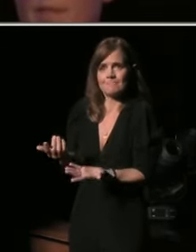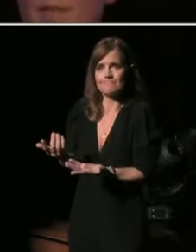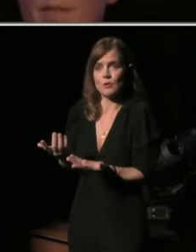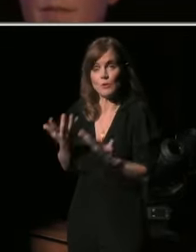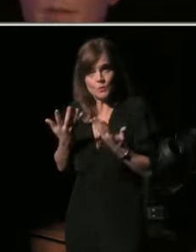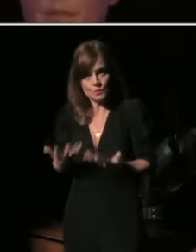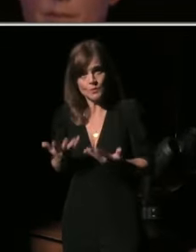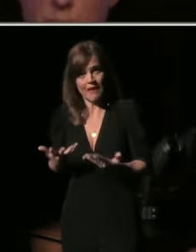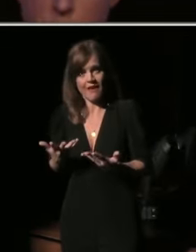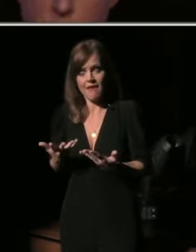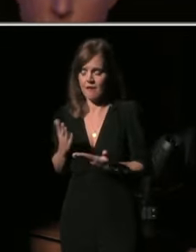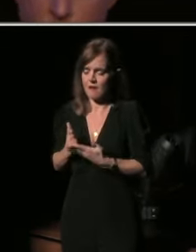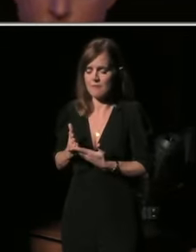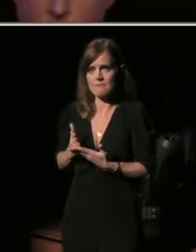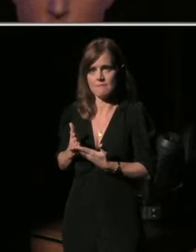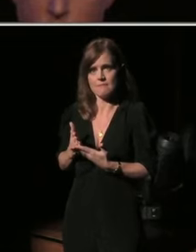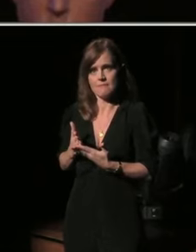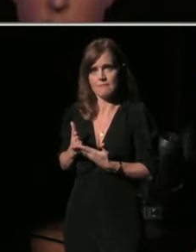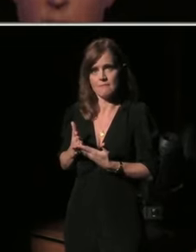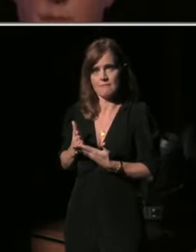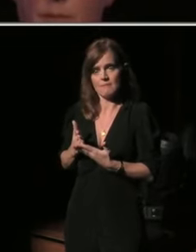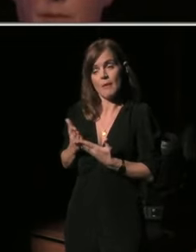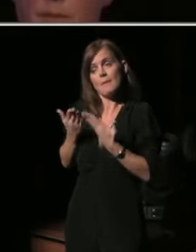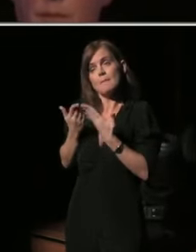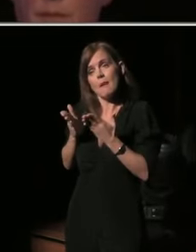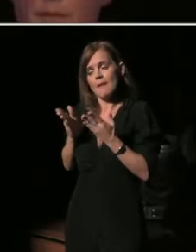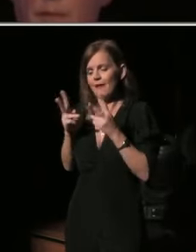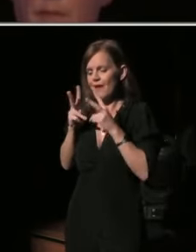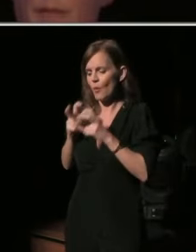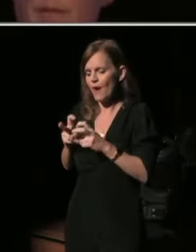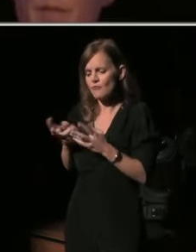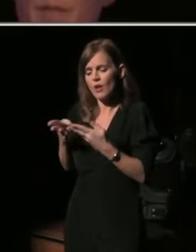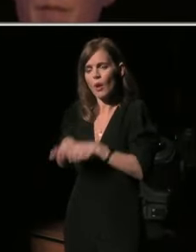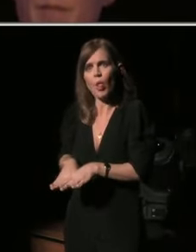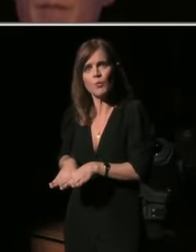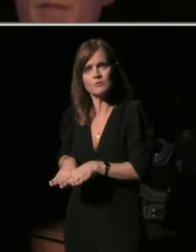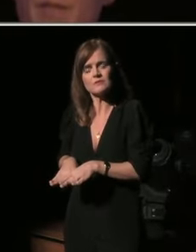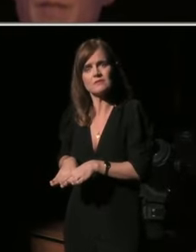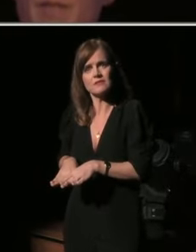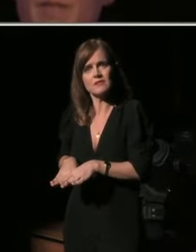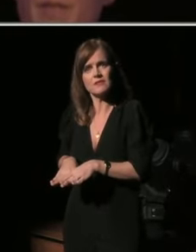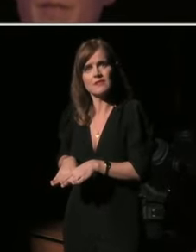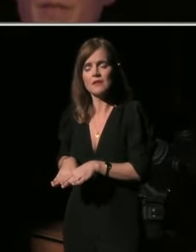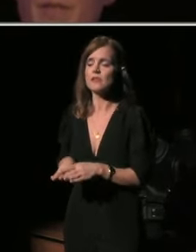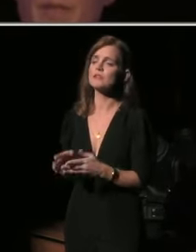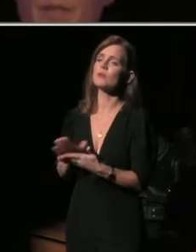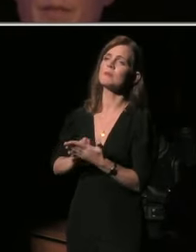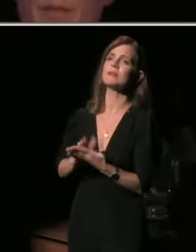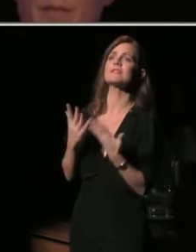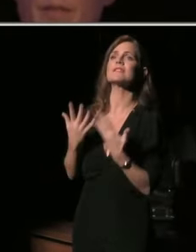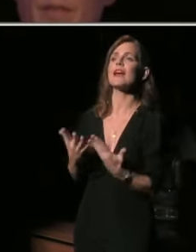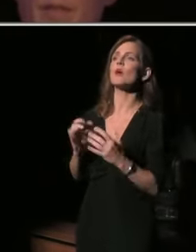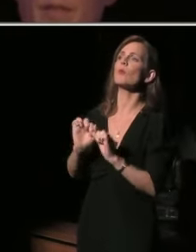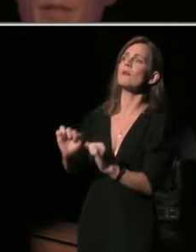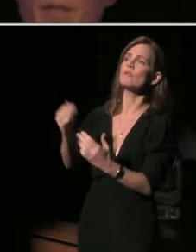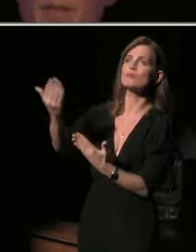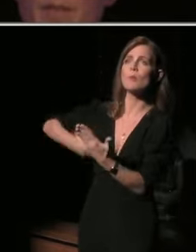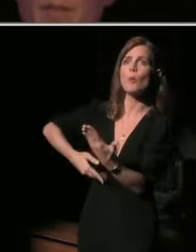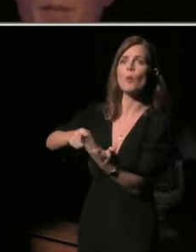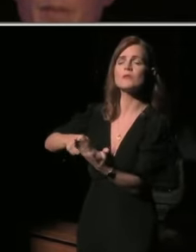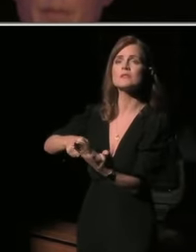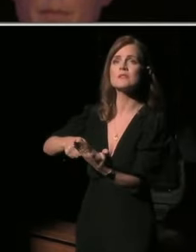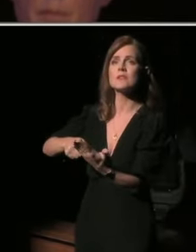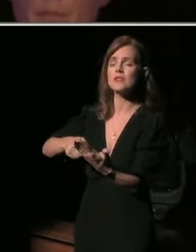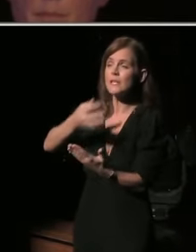Today is the day the public inquiry is closing down. And we're obviously now waiting for the report, and over the